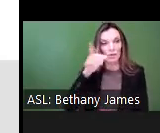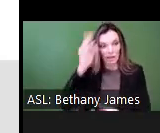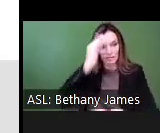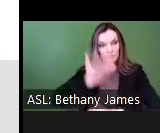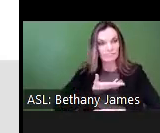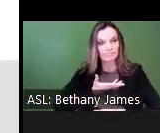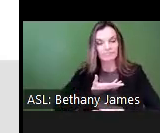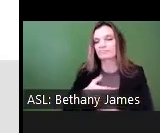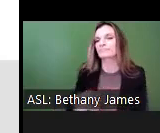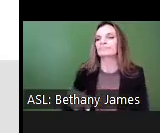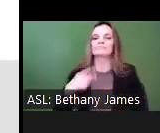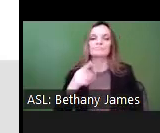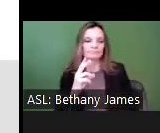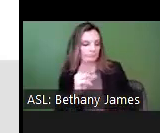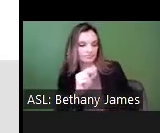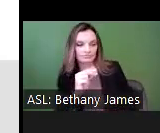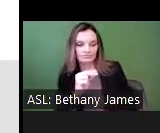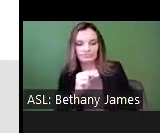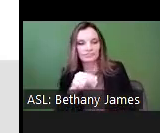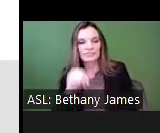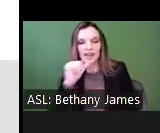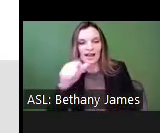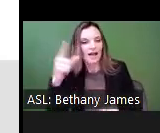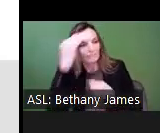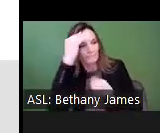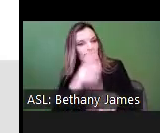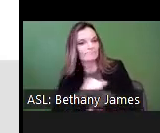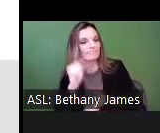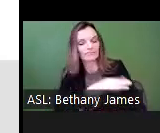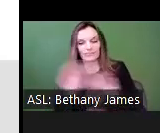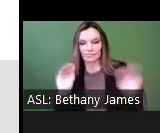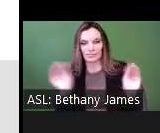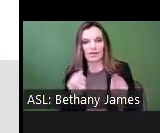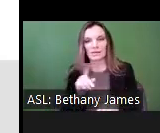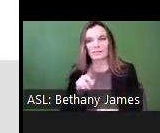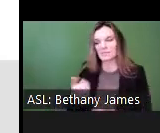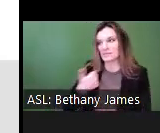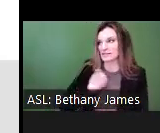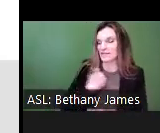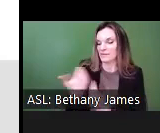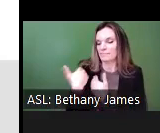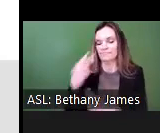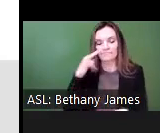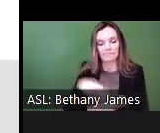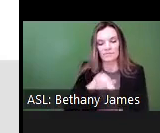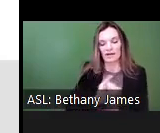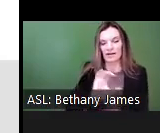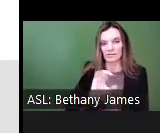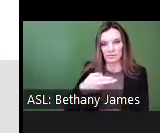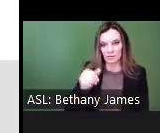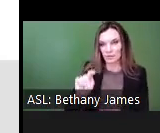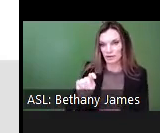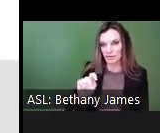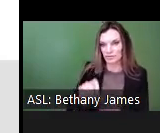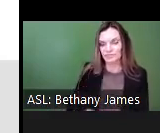is running the iChat and seeing if that has cleaned up. Again, I wouldn't start doing that to see if one automatically drops off, because